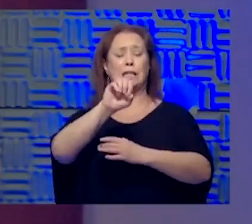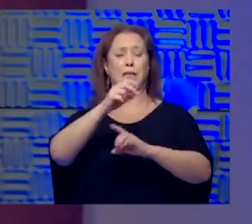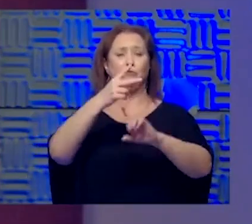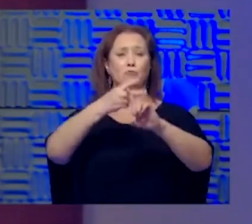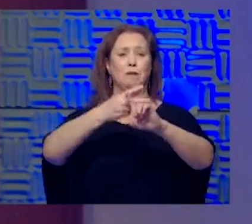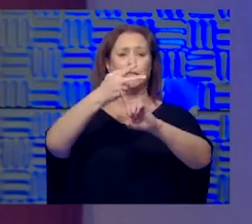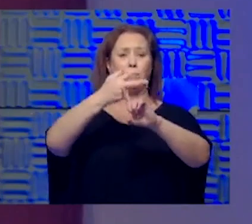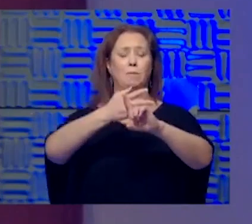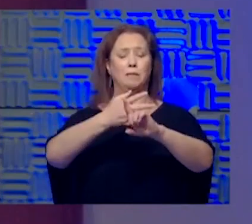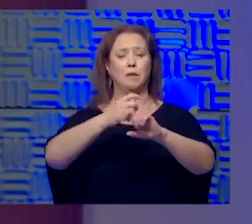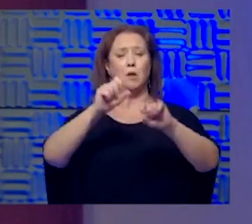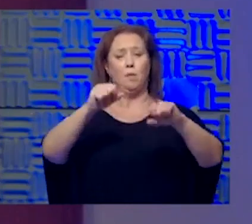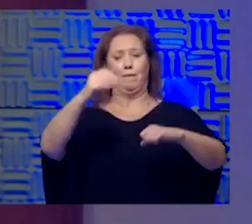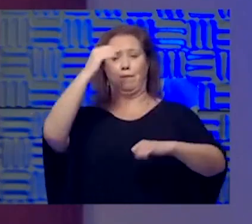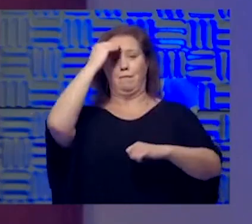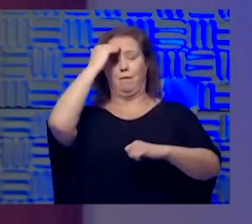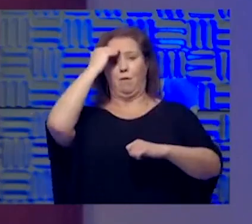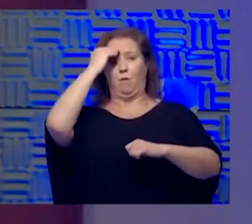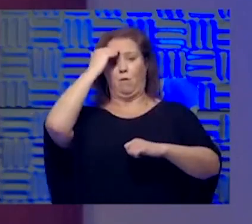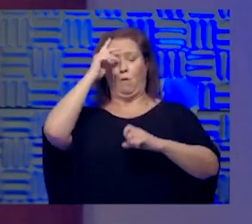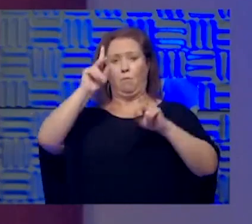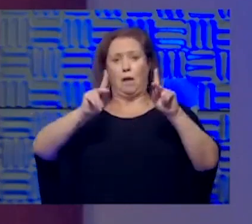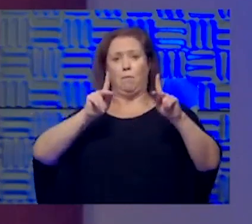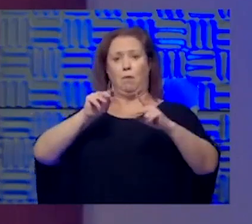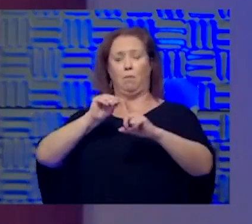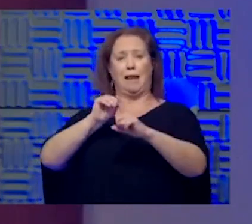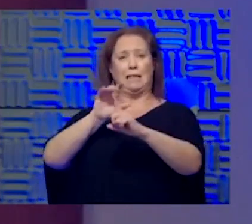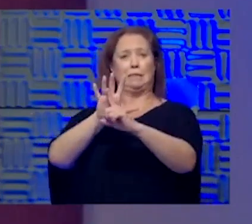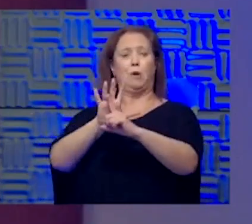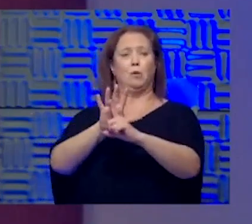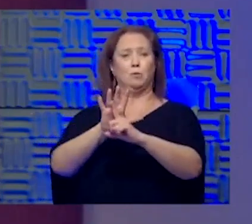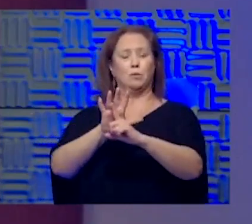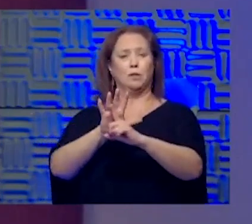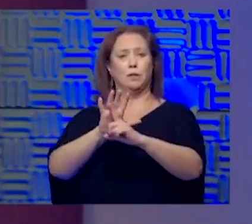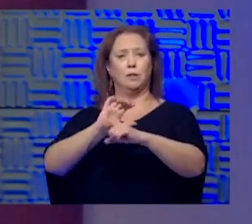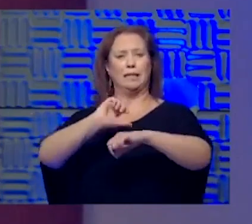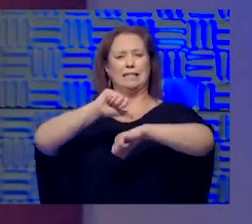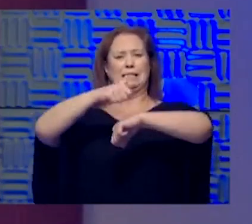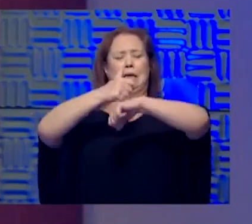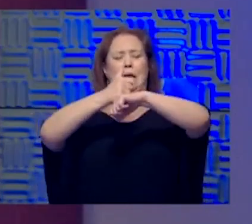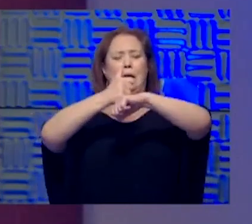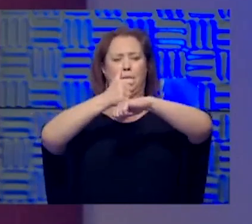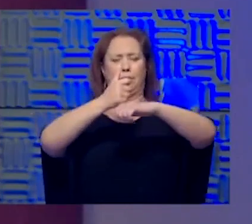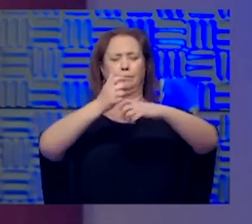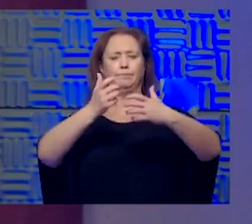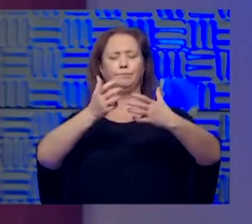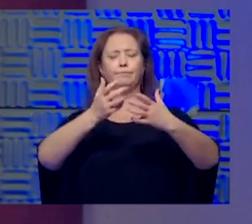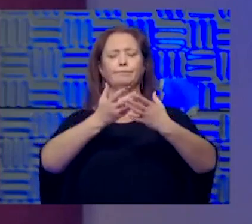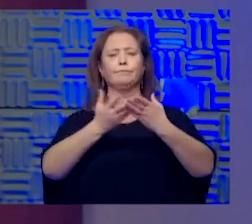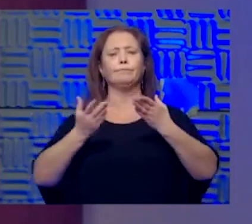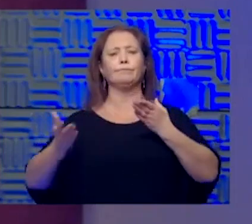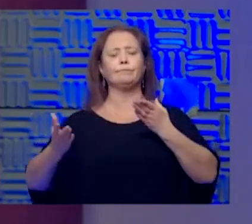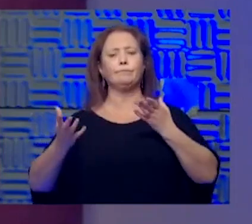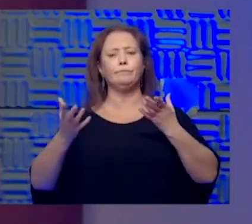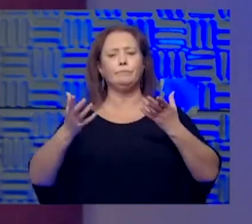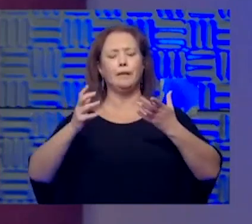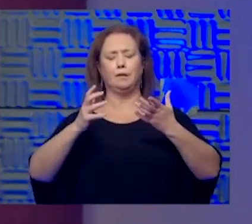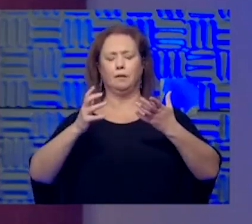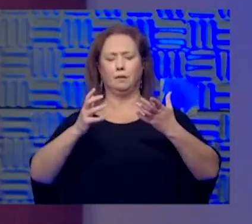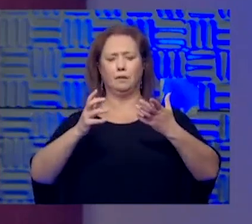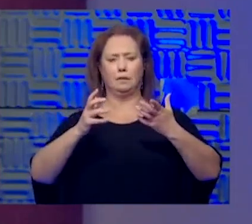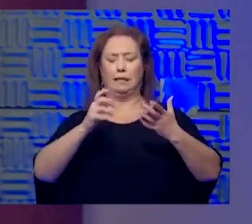months, I think we can know where people might have been exposed and kind of create algorithms without having the best